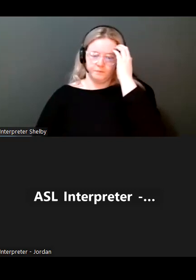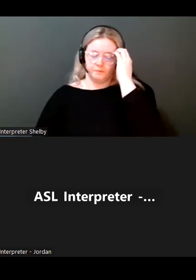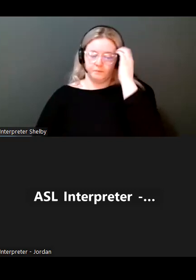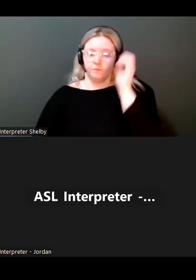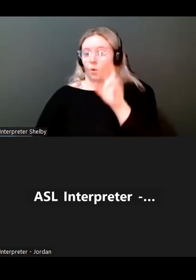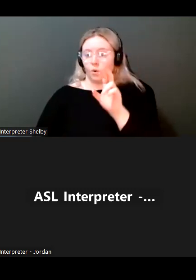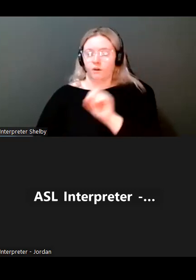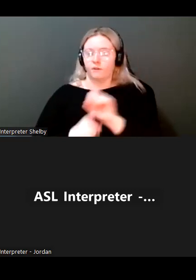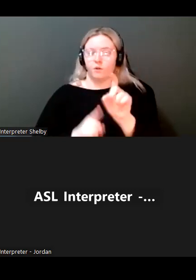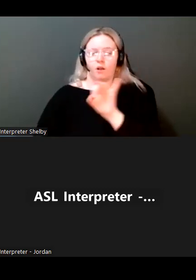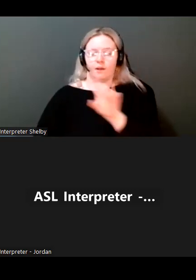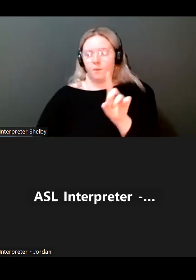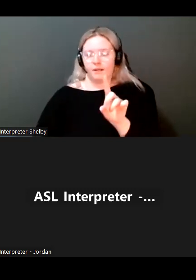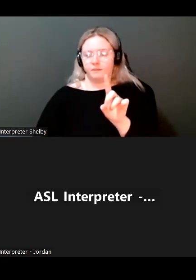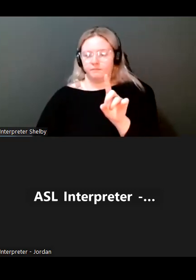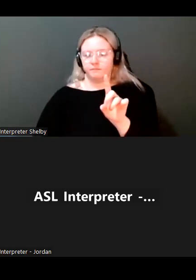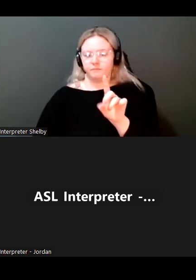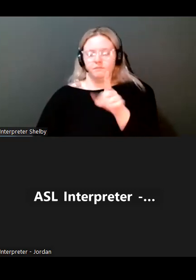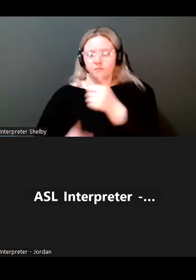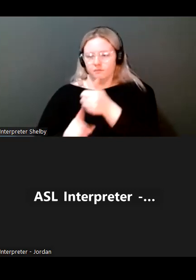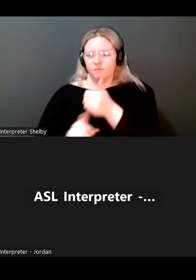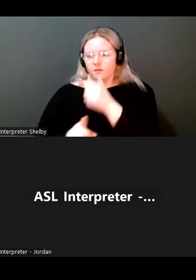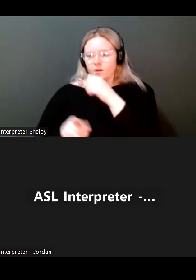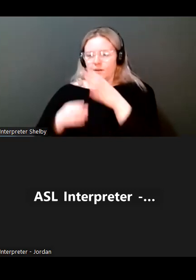Healthline 811, I'm sure that they can also direct you,